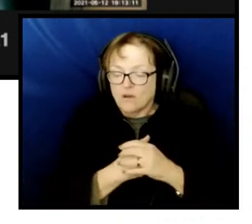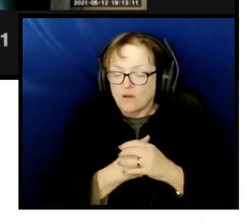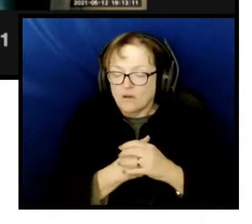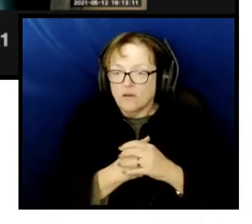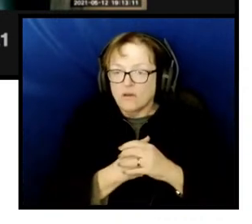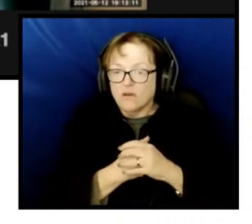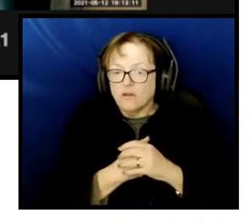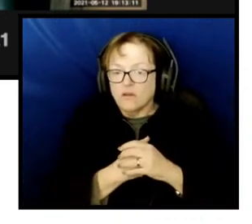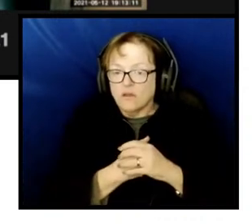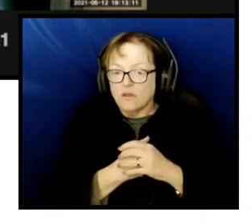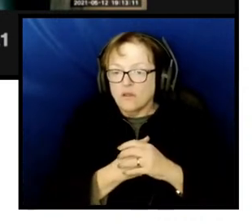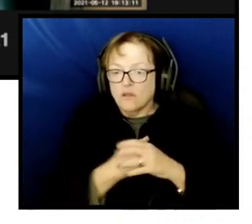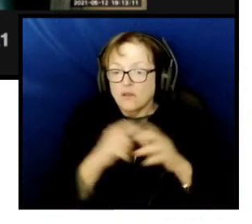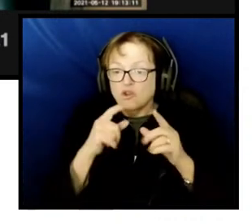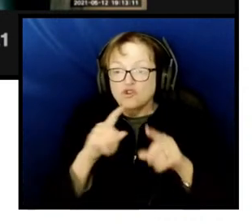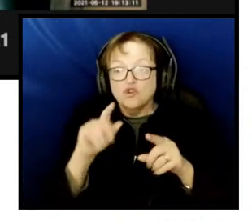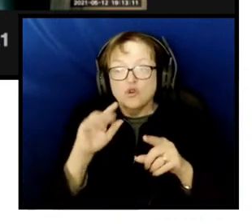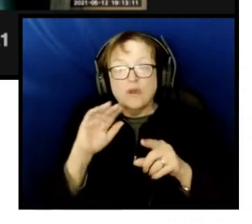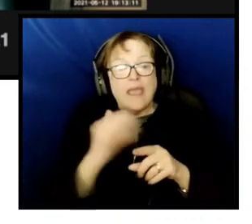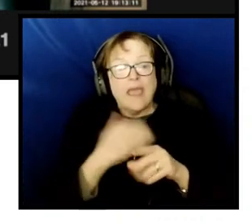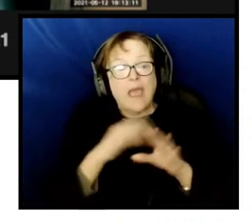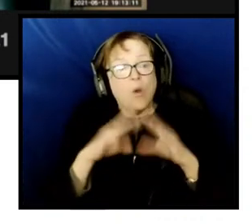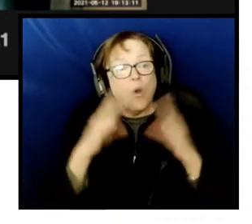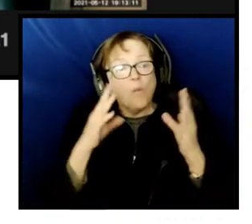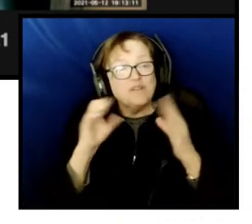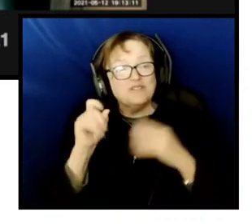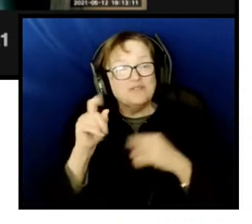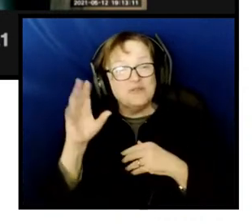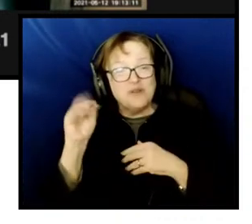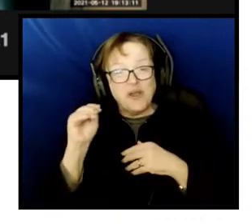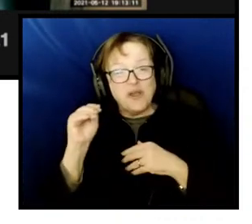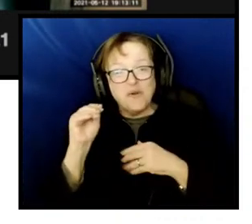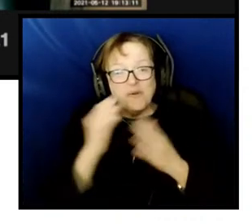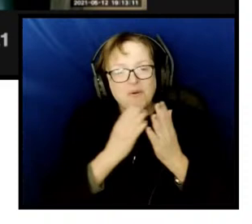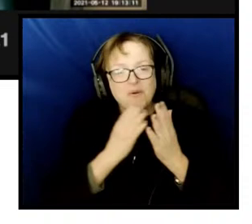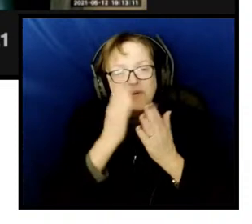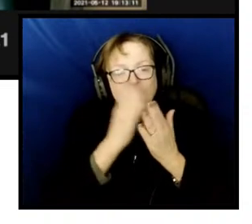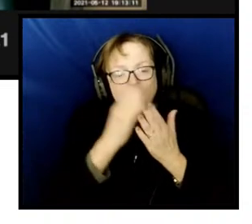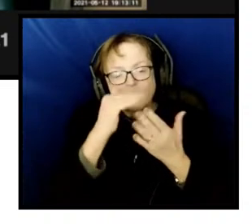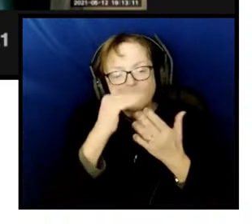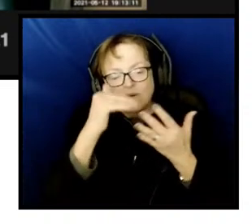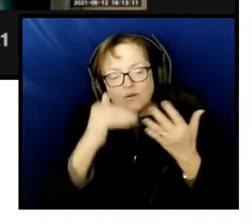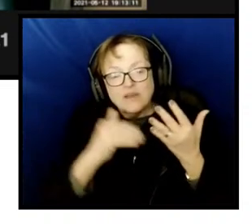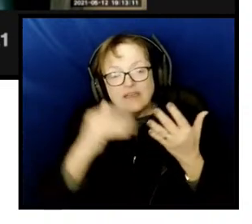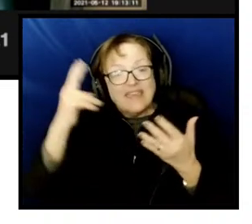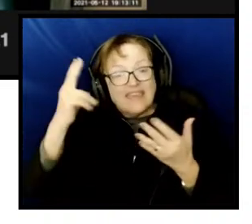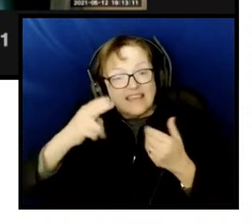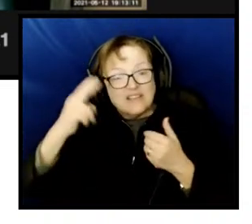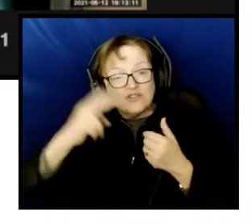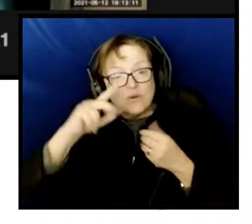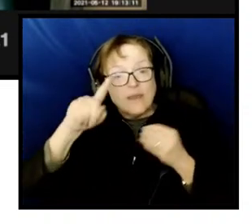Mm-hmm. During our open studio, we walked through the history of tarot.